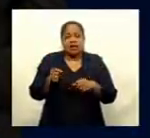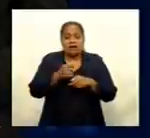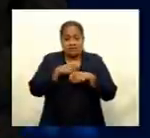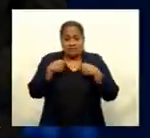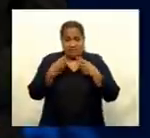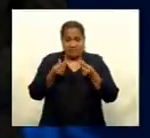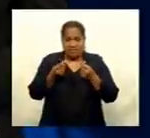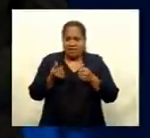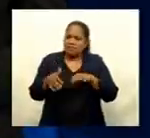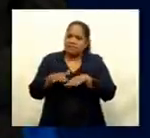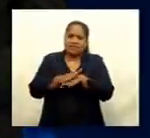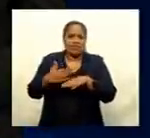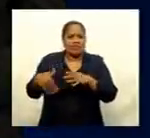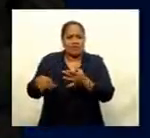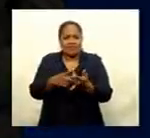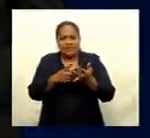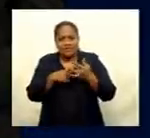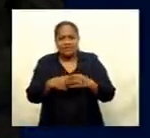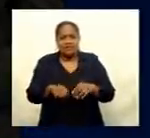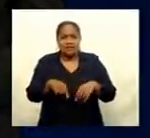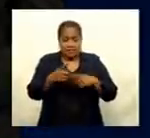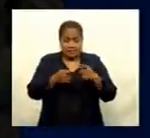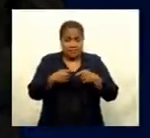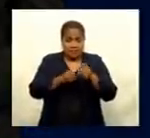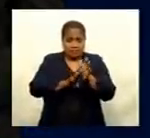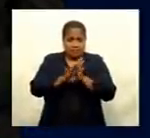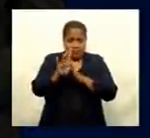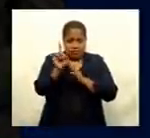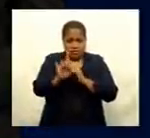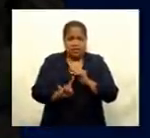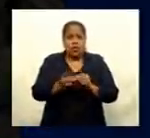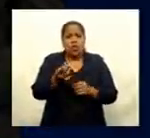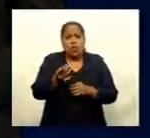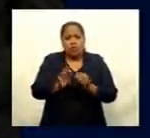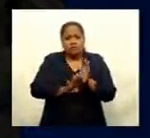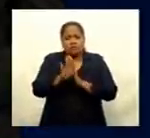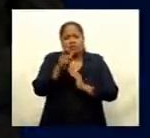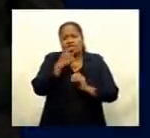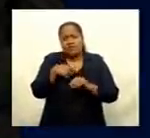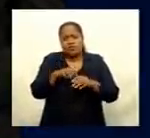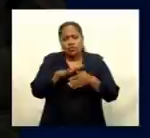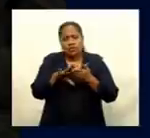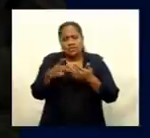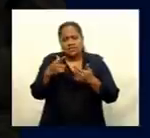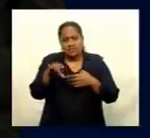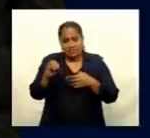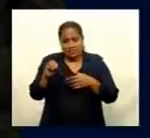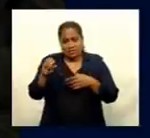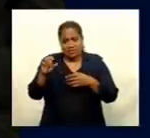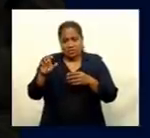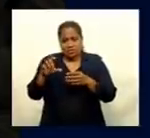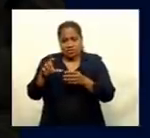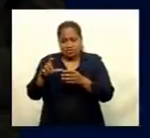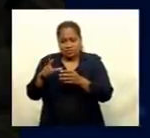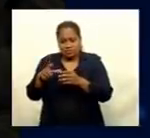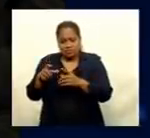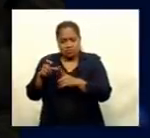cover. Commodities market was on the rise today. Crude oil rose a few dollars at $70 a barrel. Gold rose to close